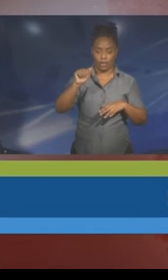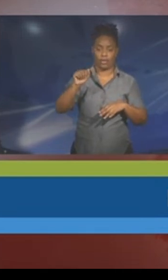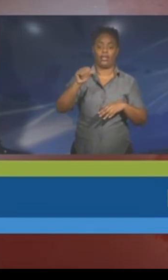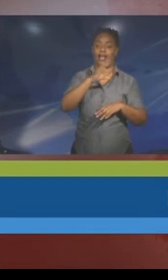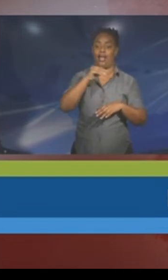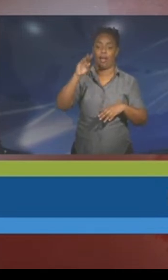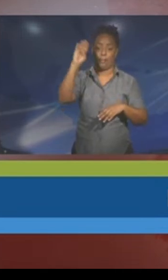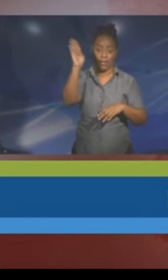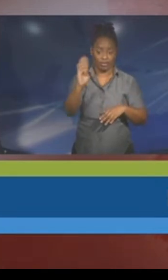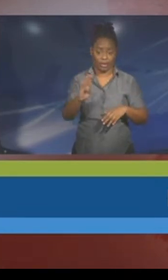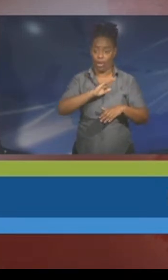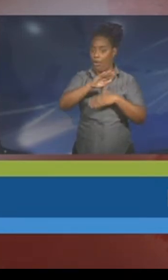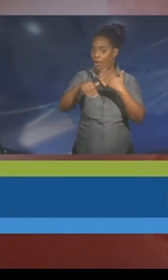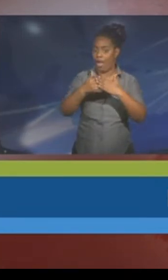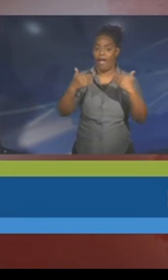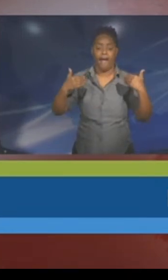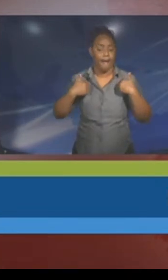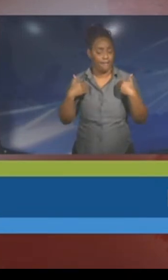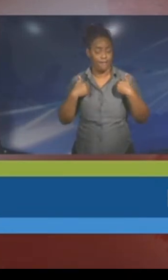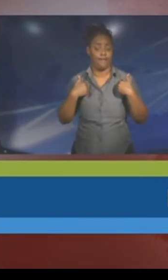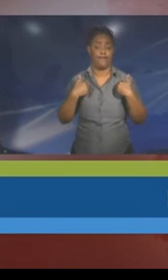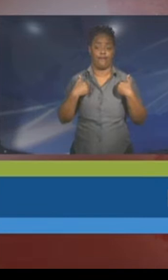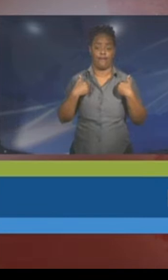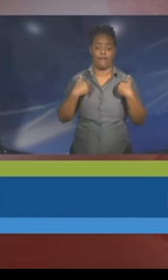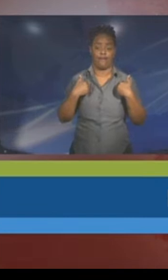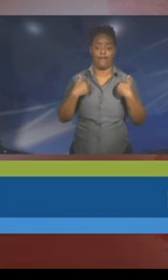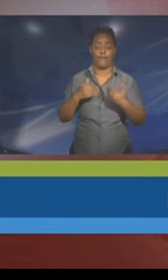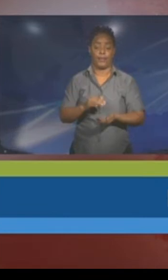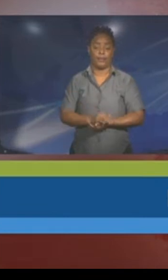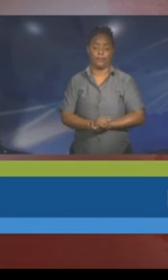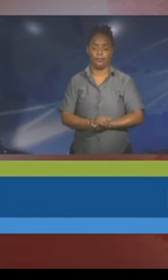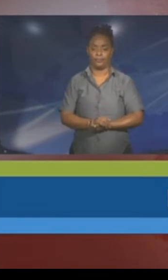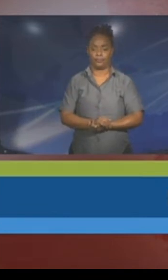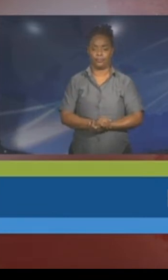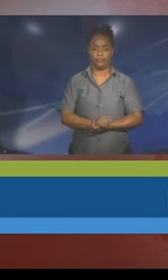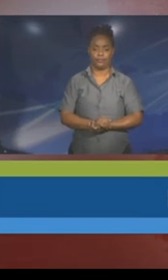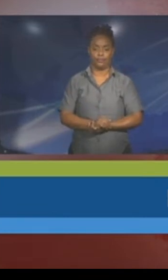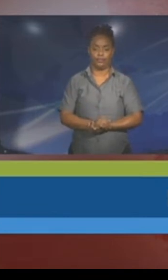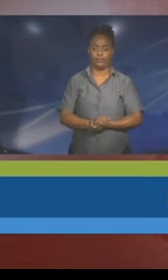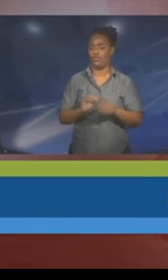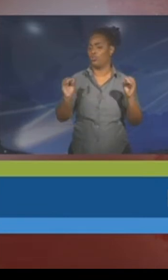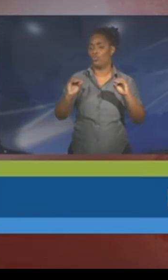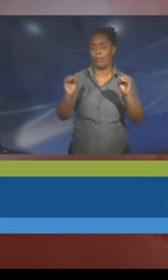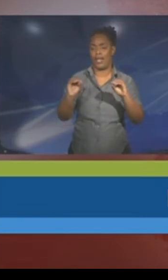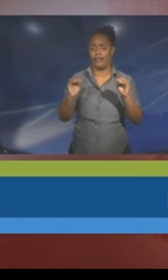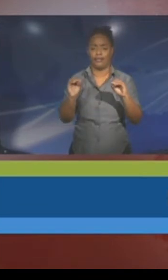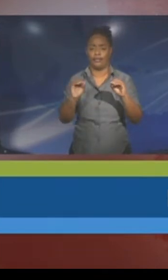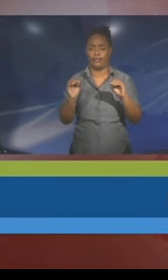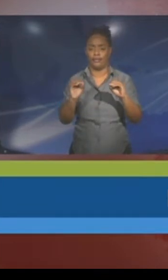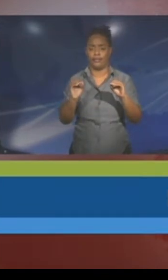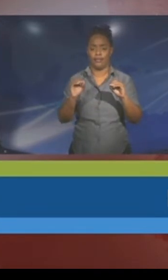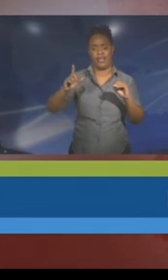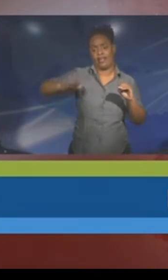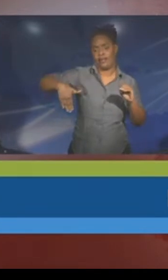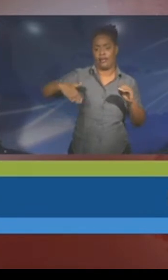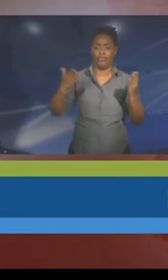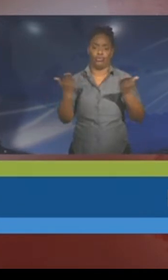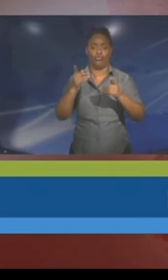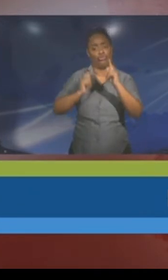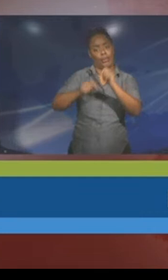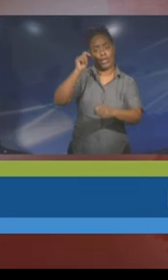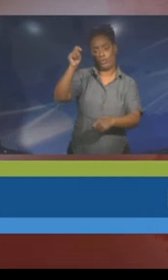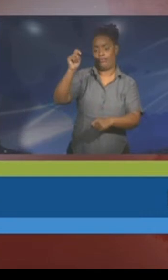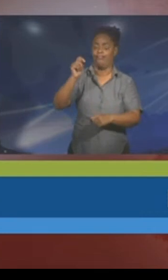reported cases, and to date, monkeypox virus has not been detected, confirmed in Trinidad and Tobago. Yeah, next slide,